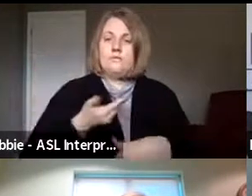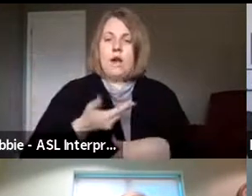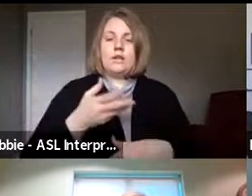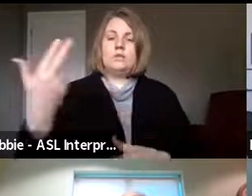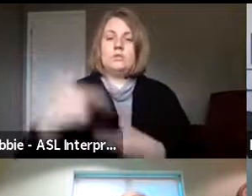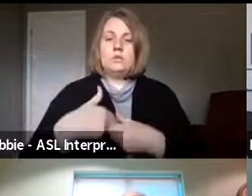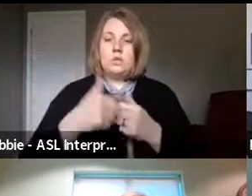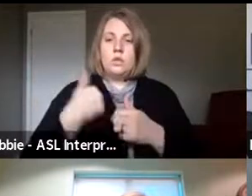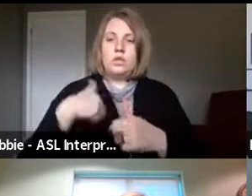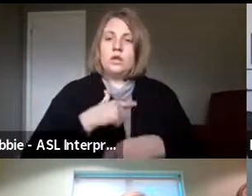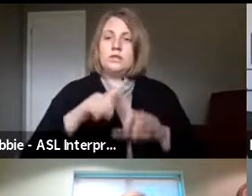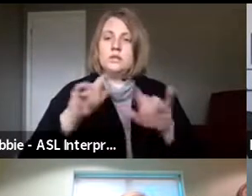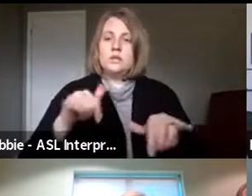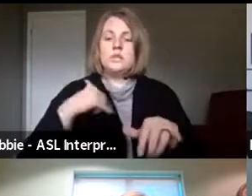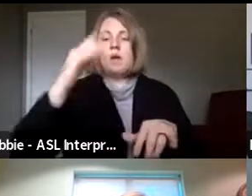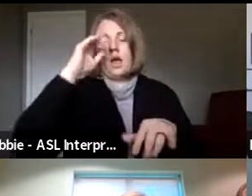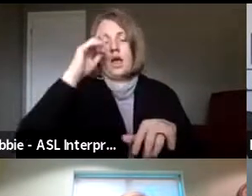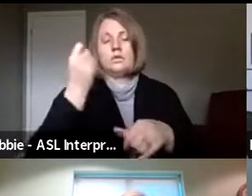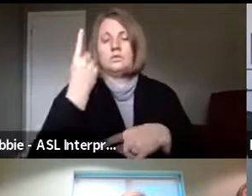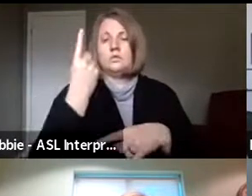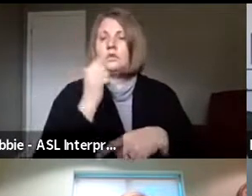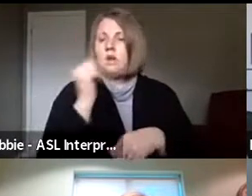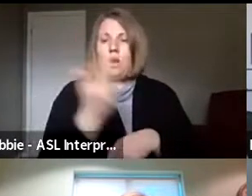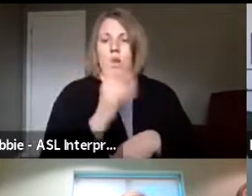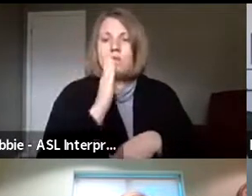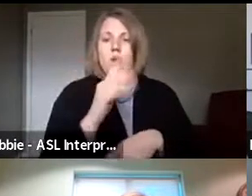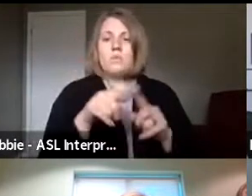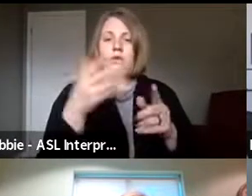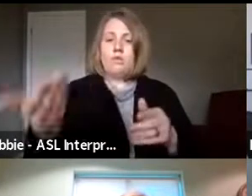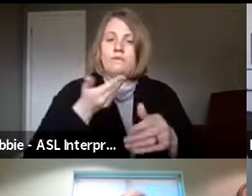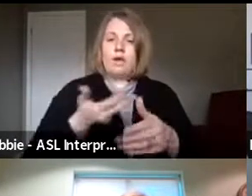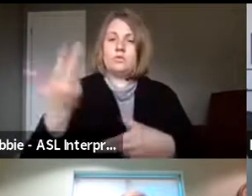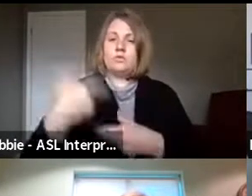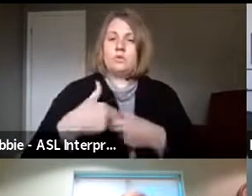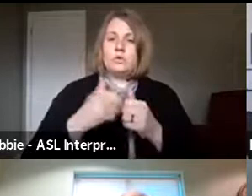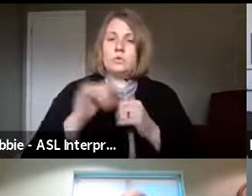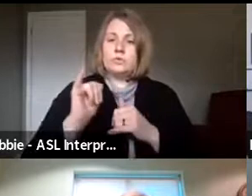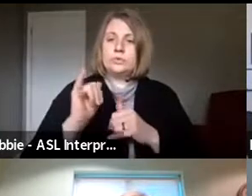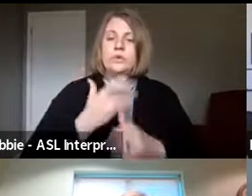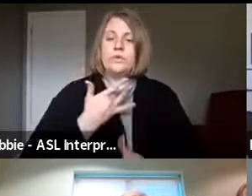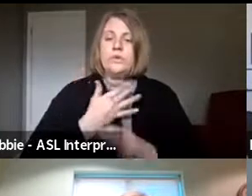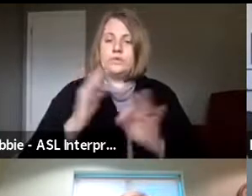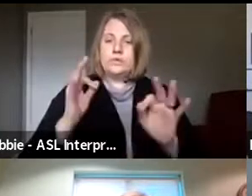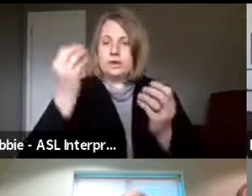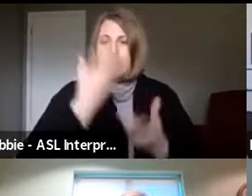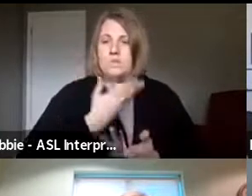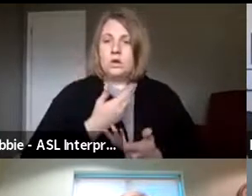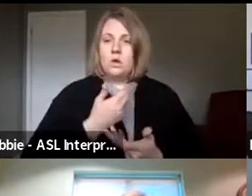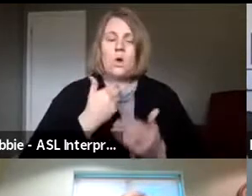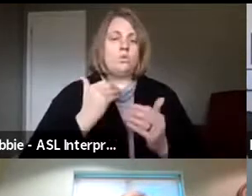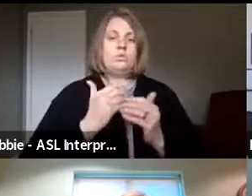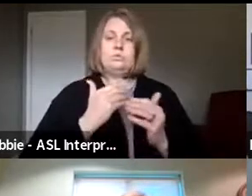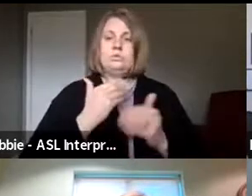with us at the same time. I understand not everybody will, but you are invited to. Feel free to tell me I'm going